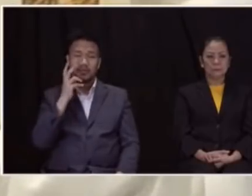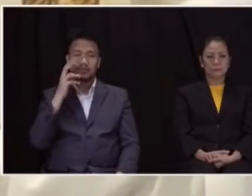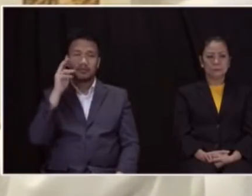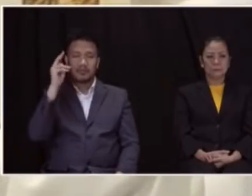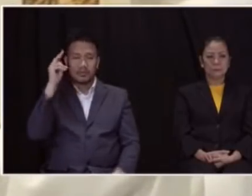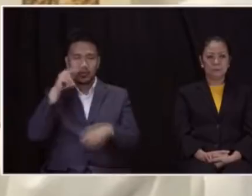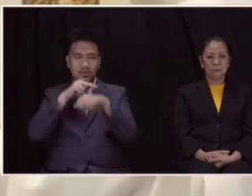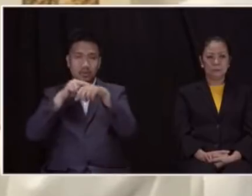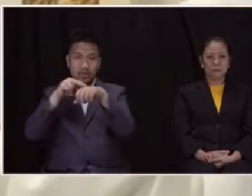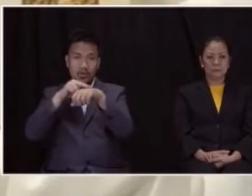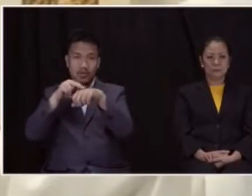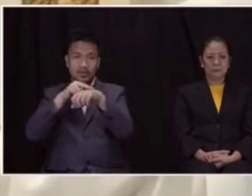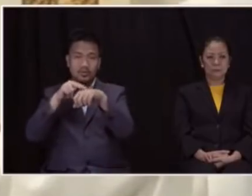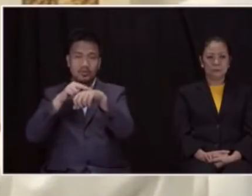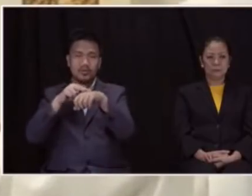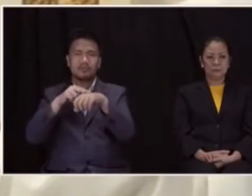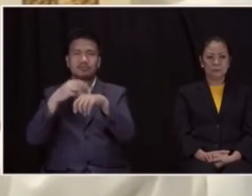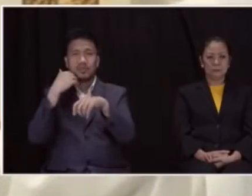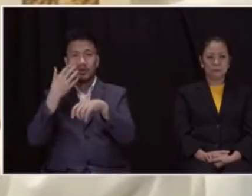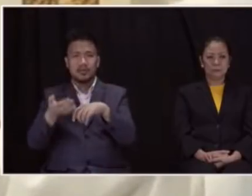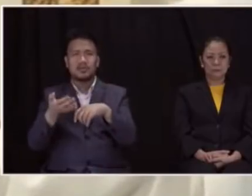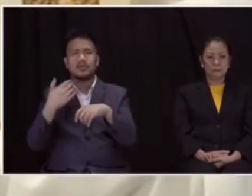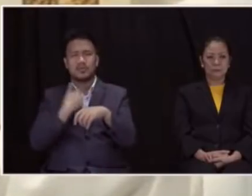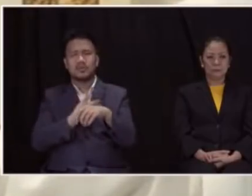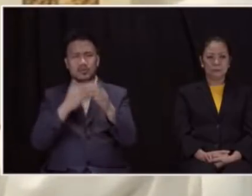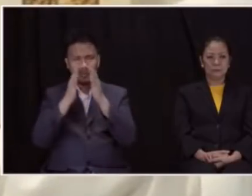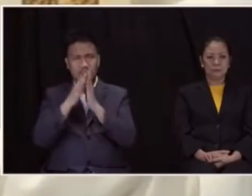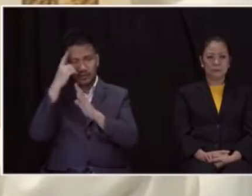eternal repose of his soul.